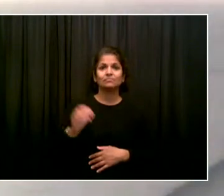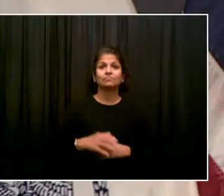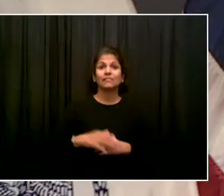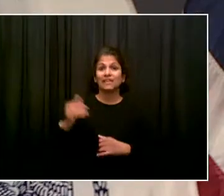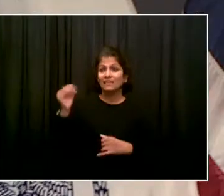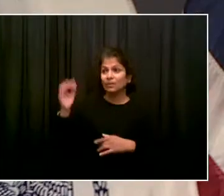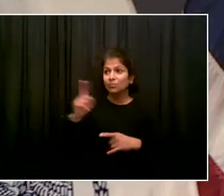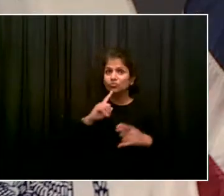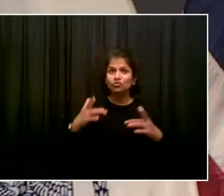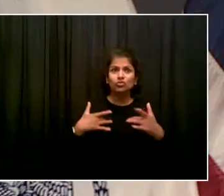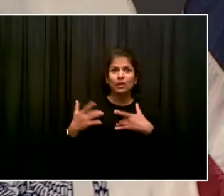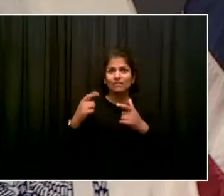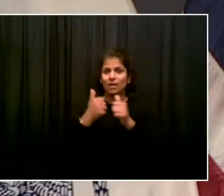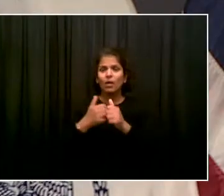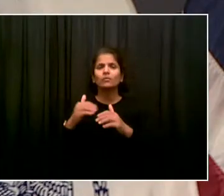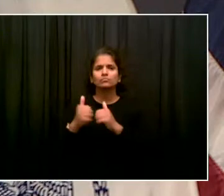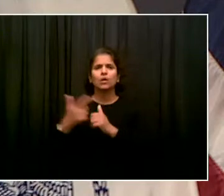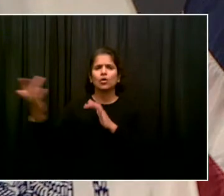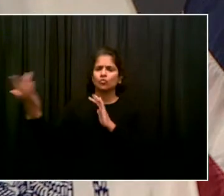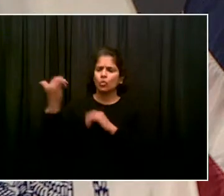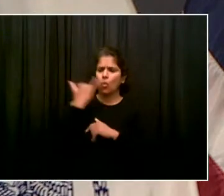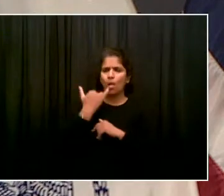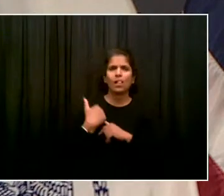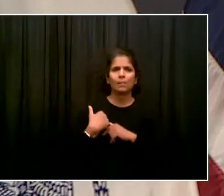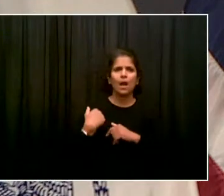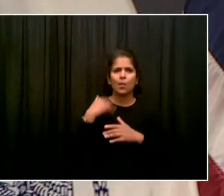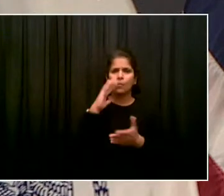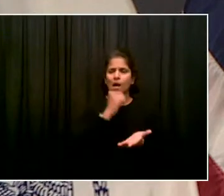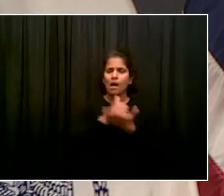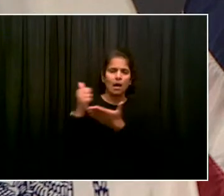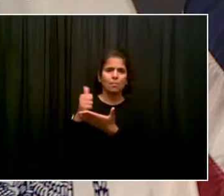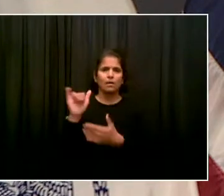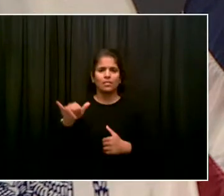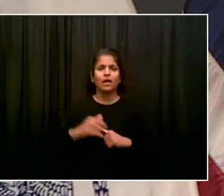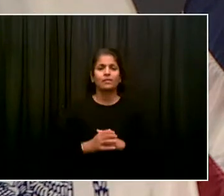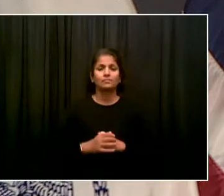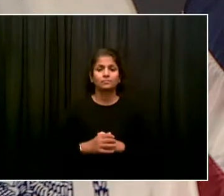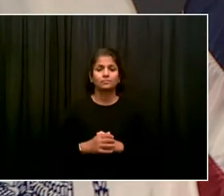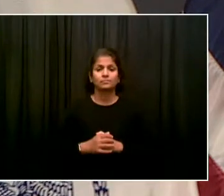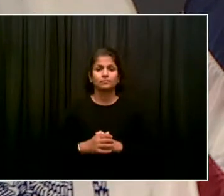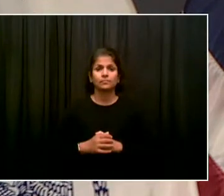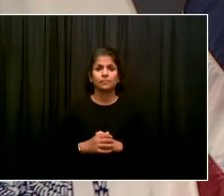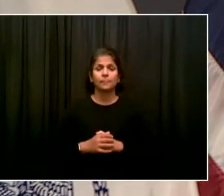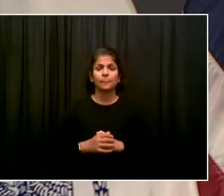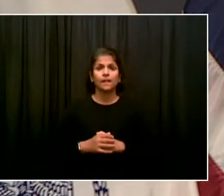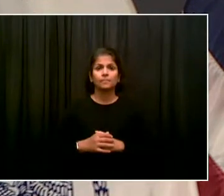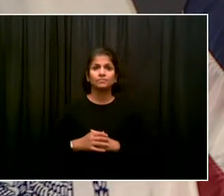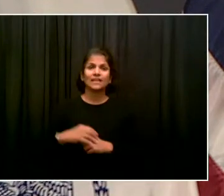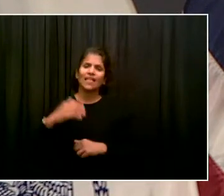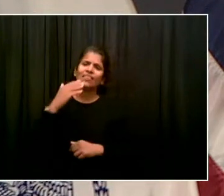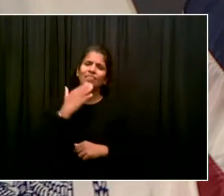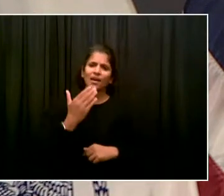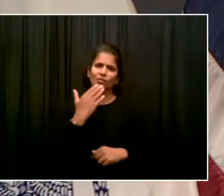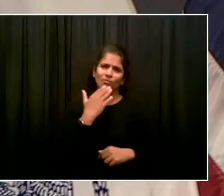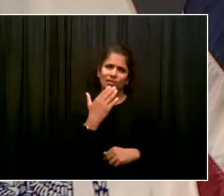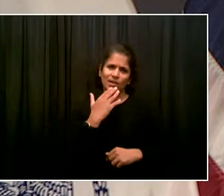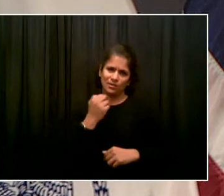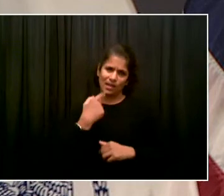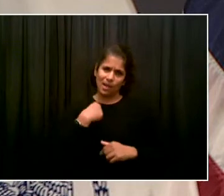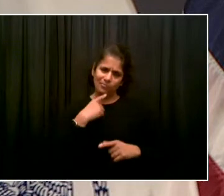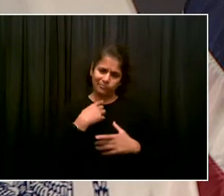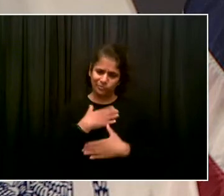Steve. I appreciate that answer. On a separate topic, I know we talked about real estate and New